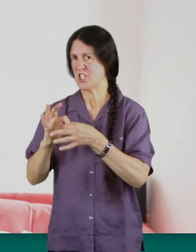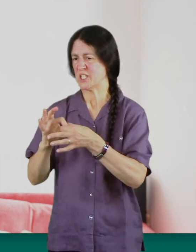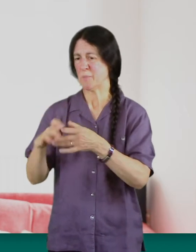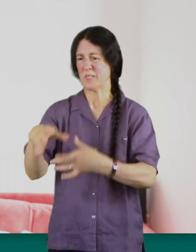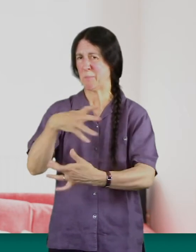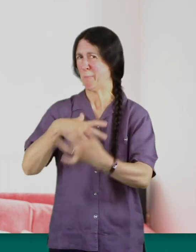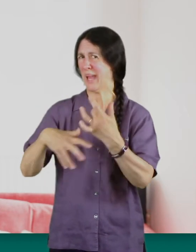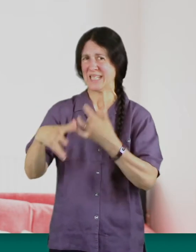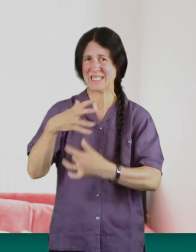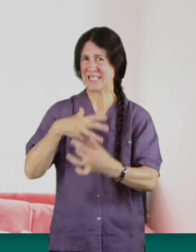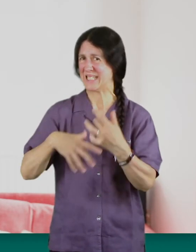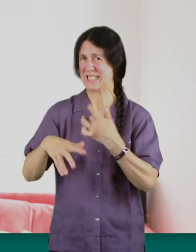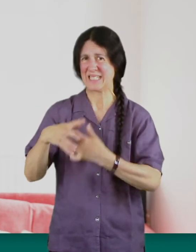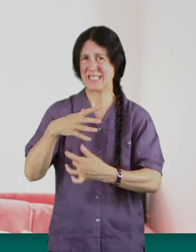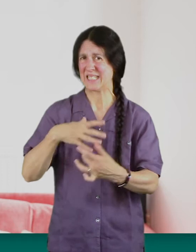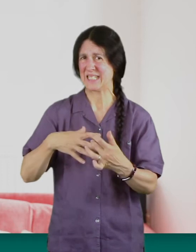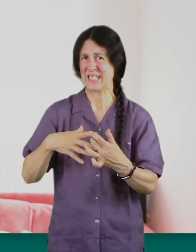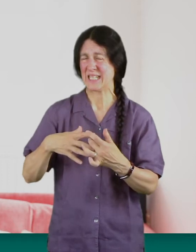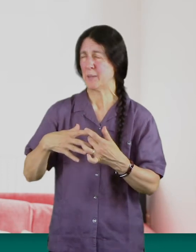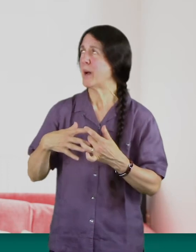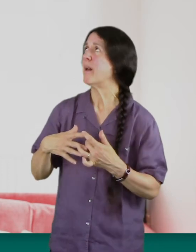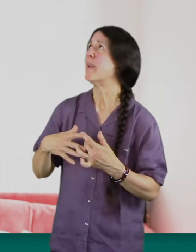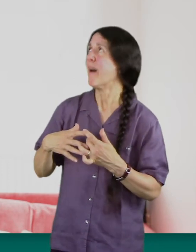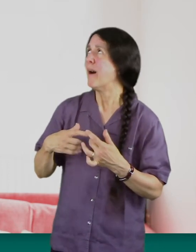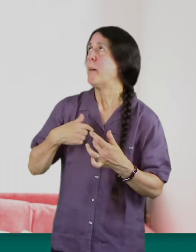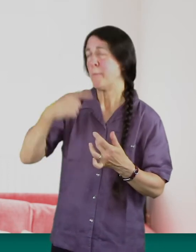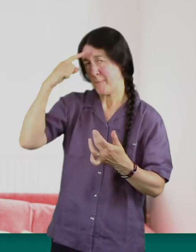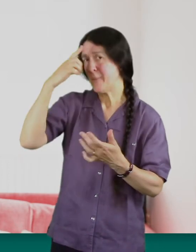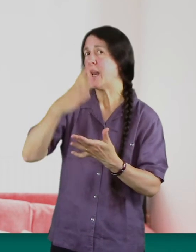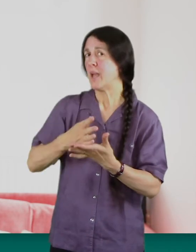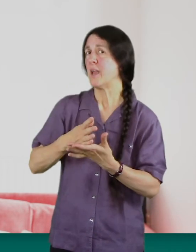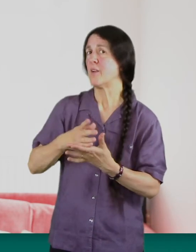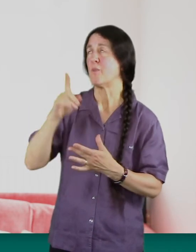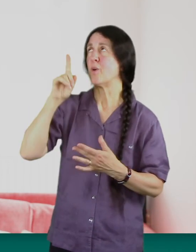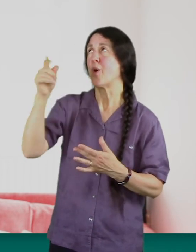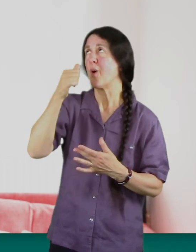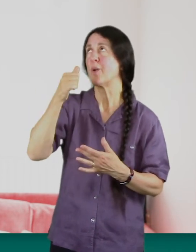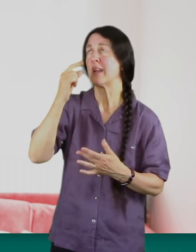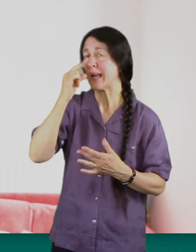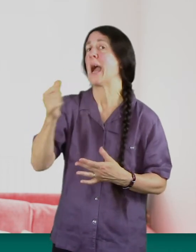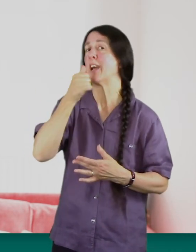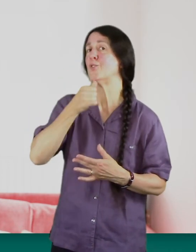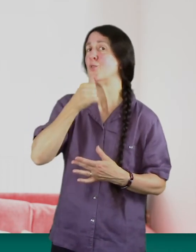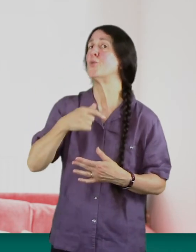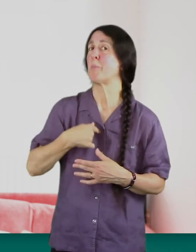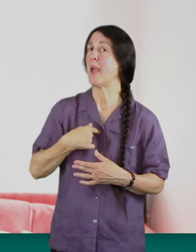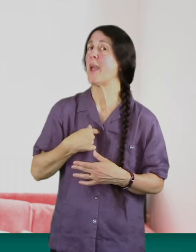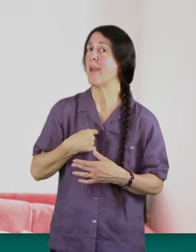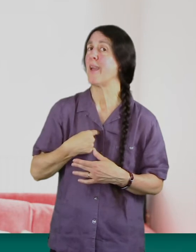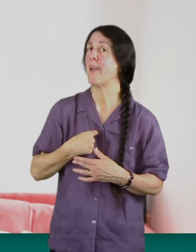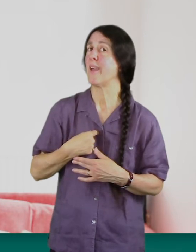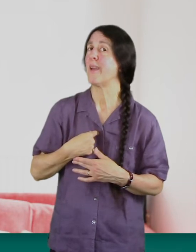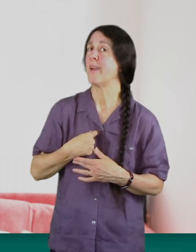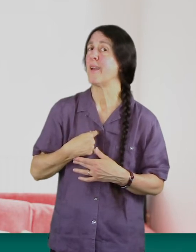his gracious mercy will use me. And I think that is God's Spirit showing up in this